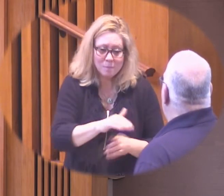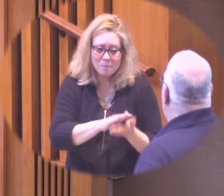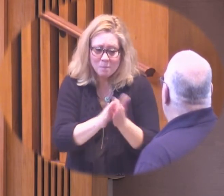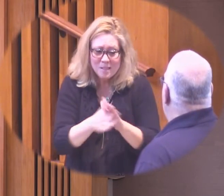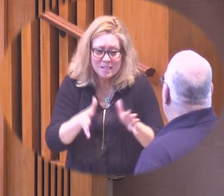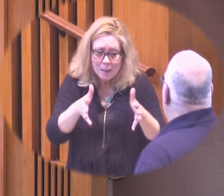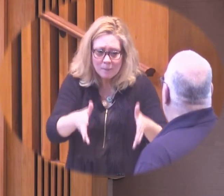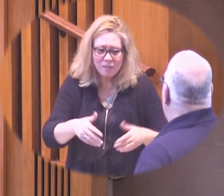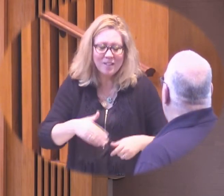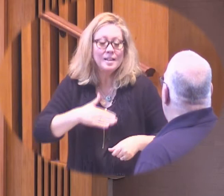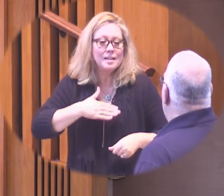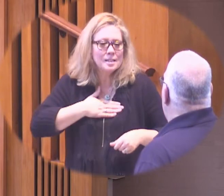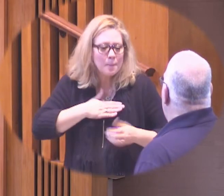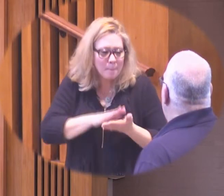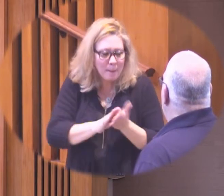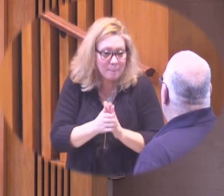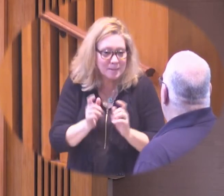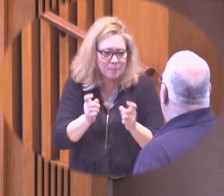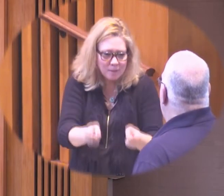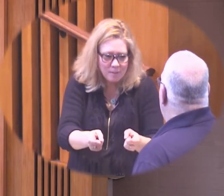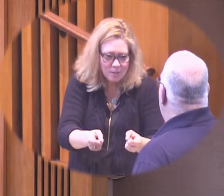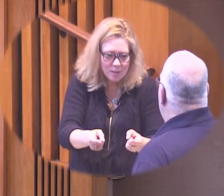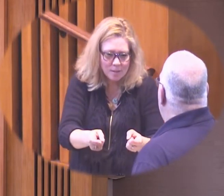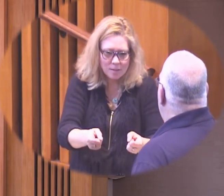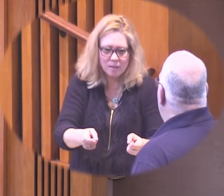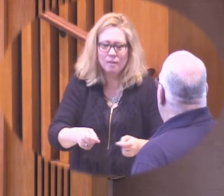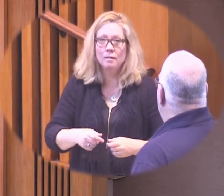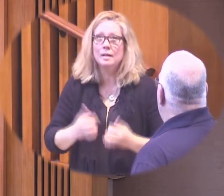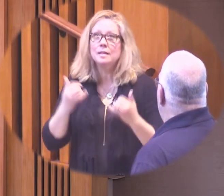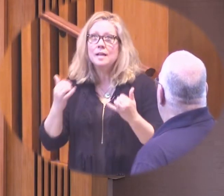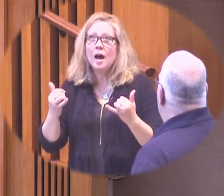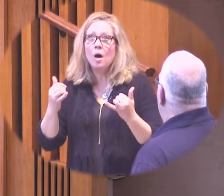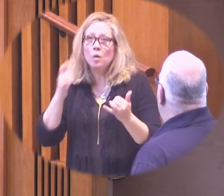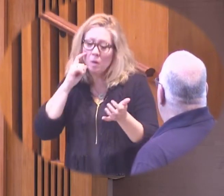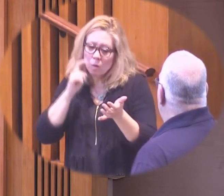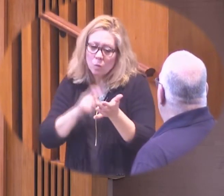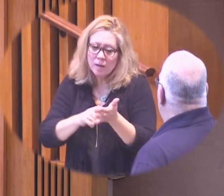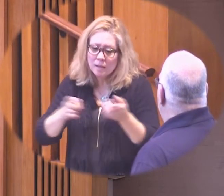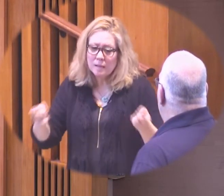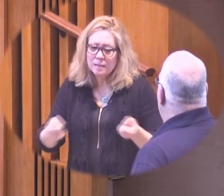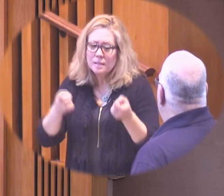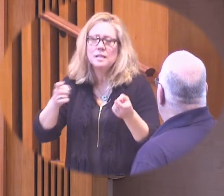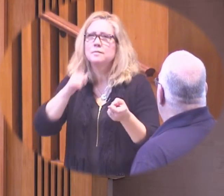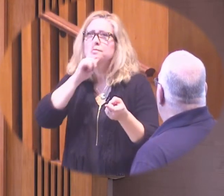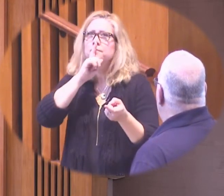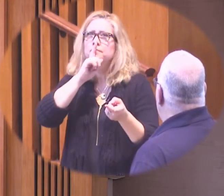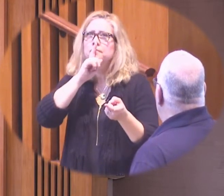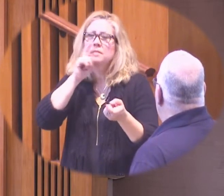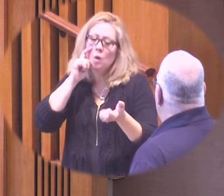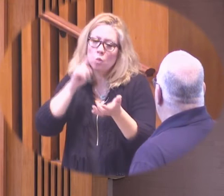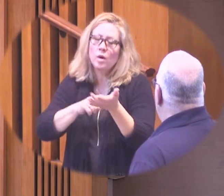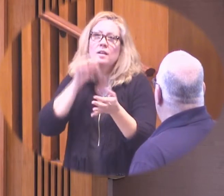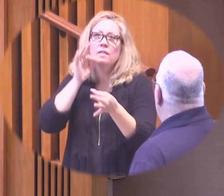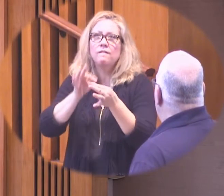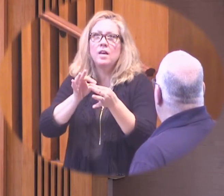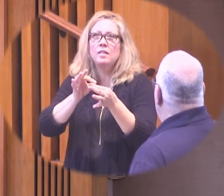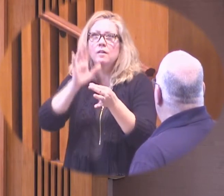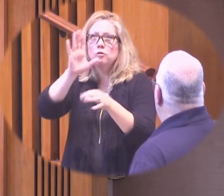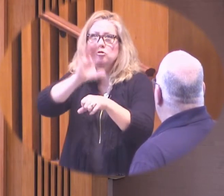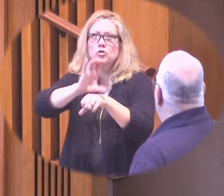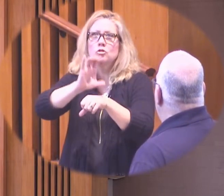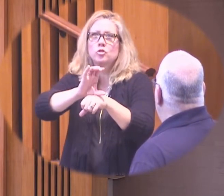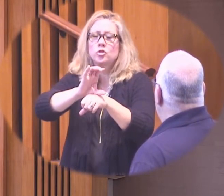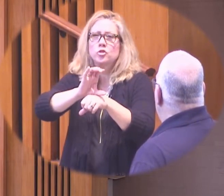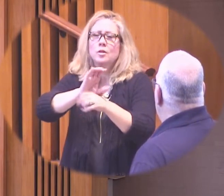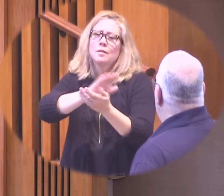I leave you, my peace I give you," look not on our sins, but rather on the faith of your